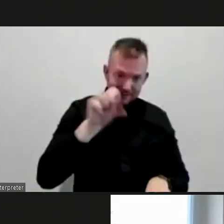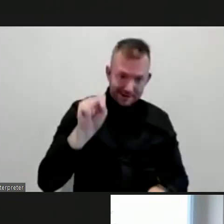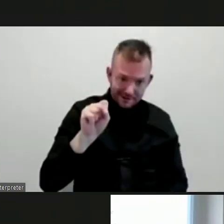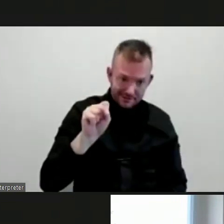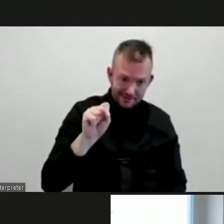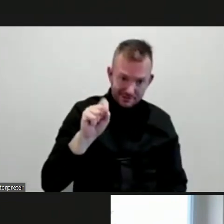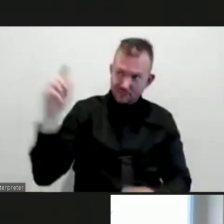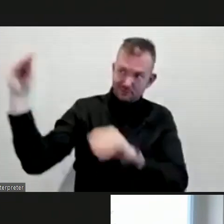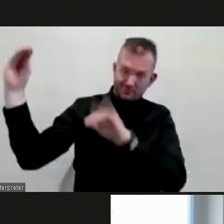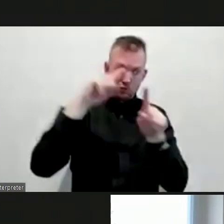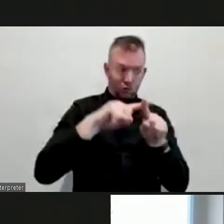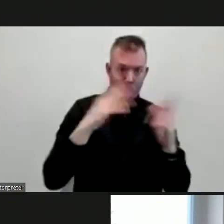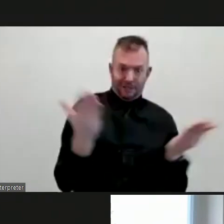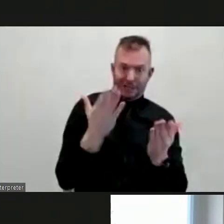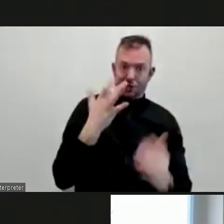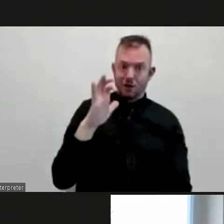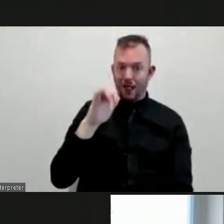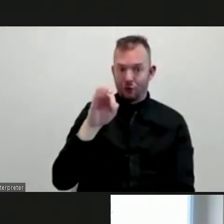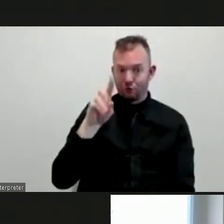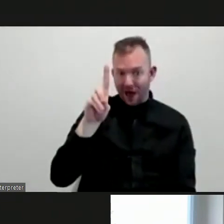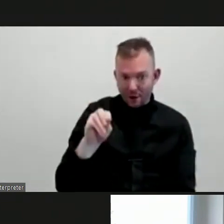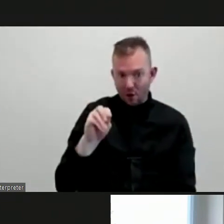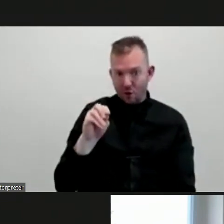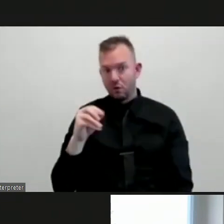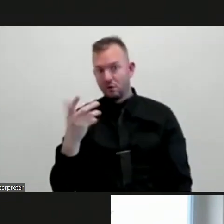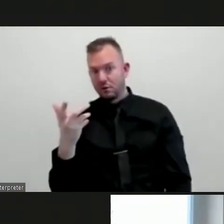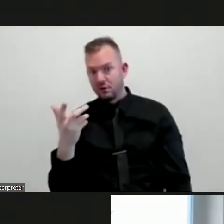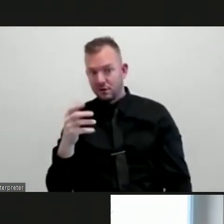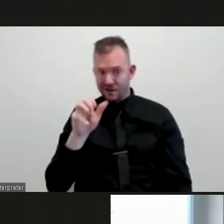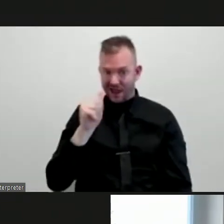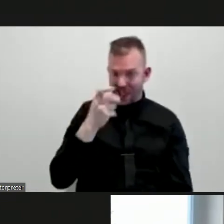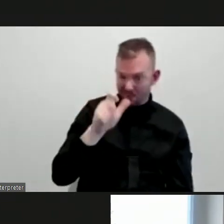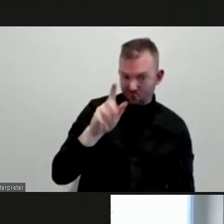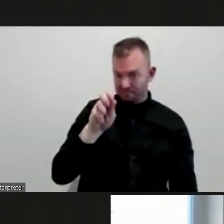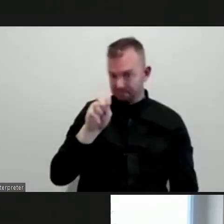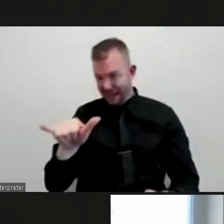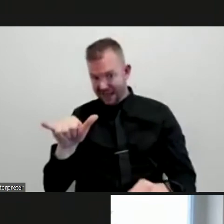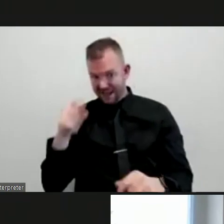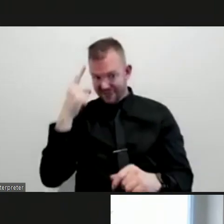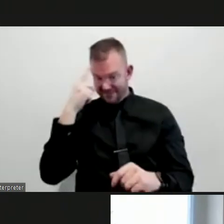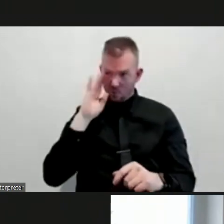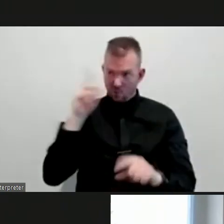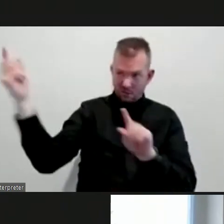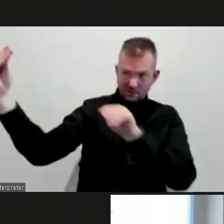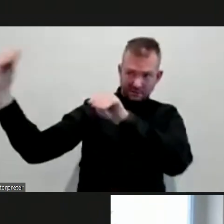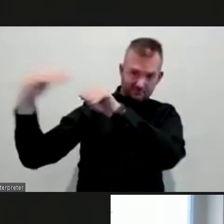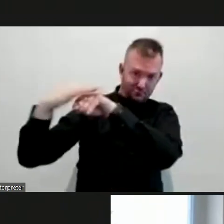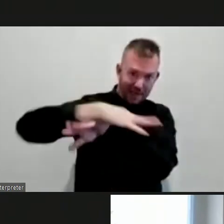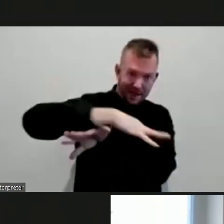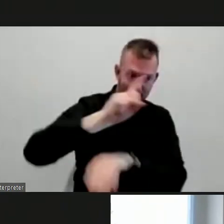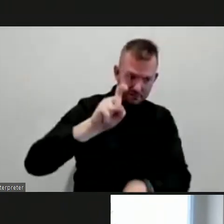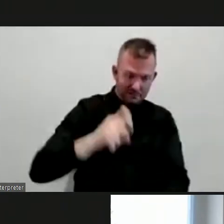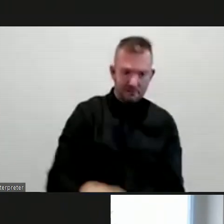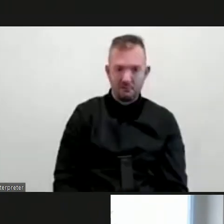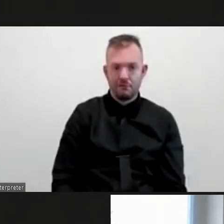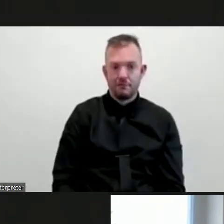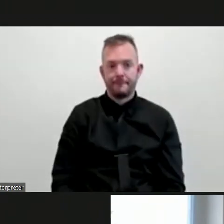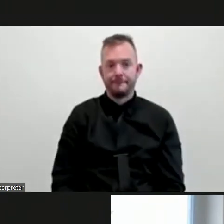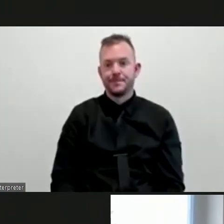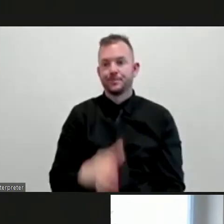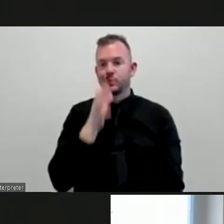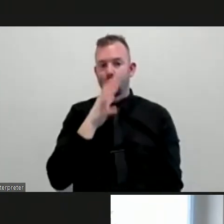It's a great question, and it's a question that I think we are also trying to get some clarity on. Those estimates and what